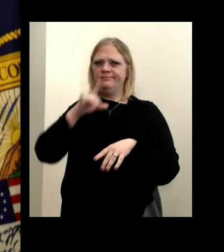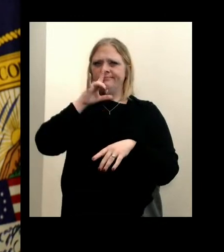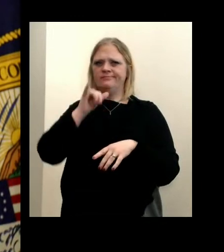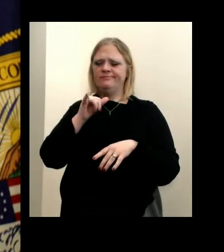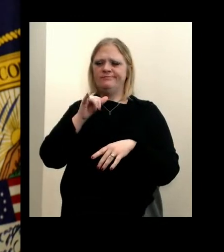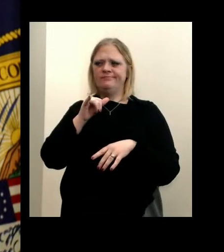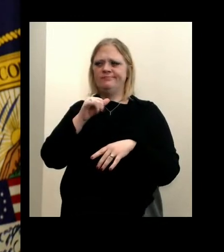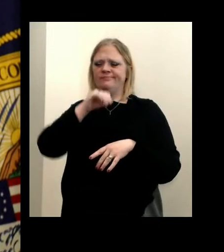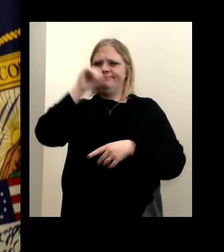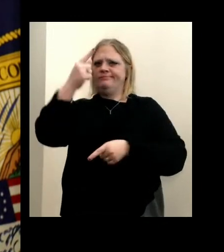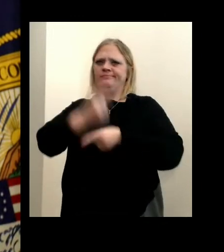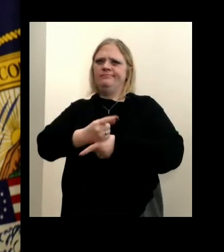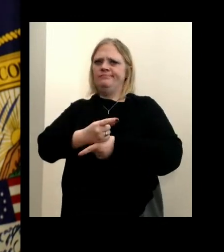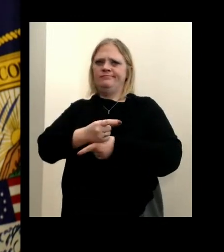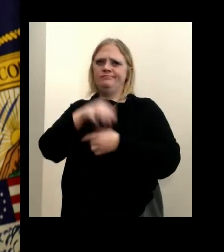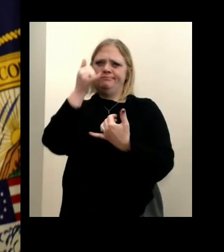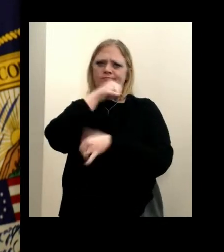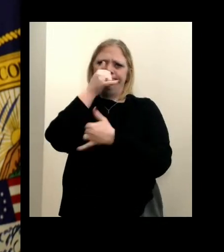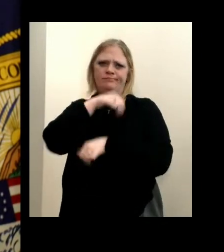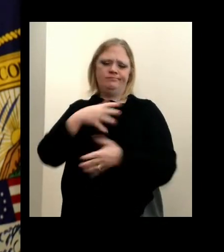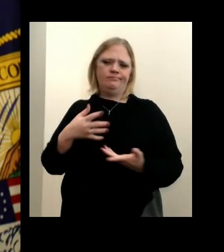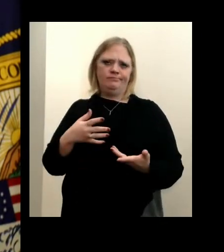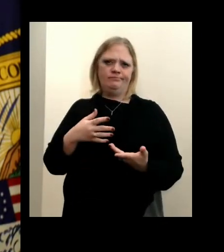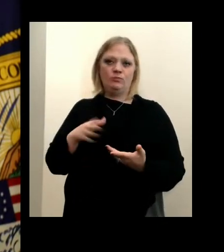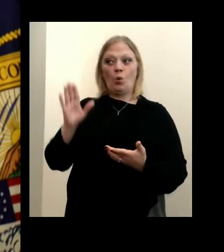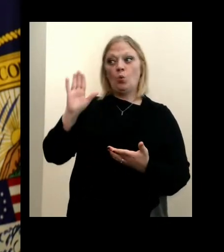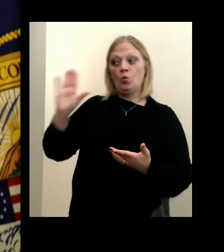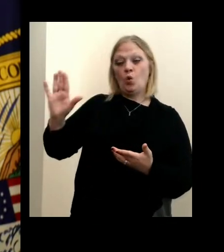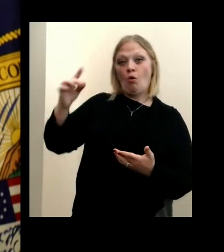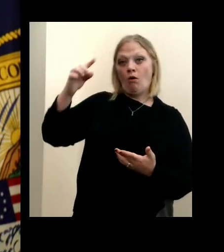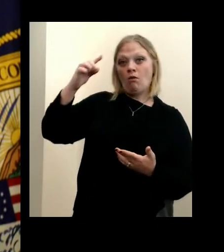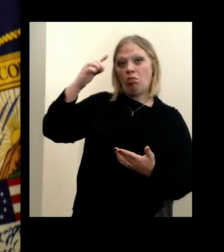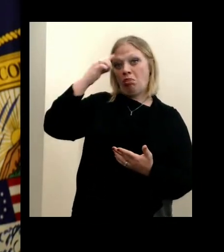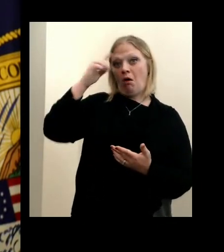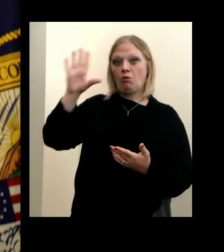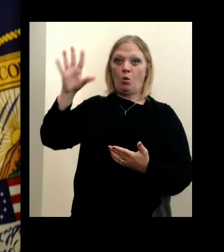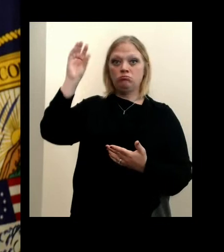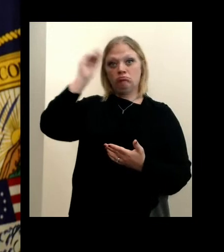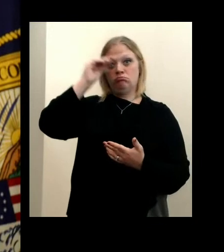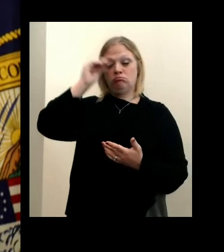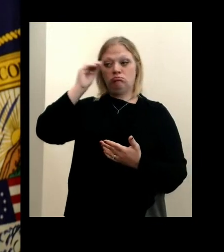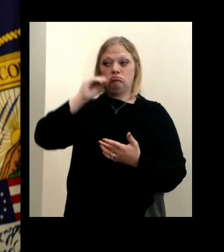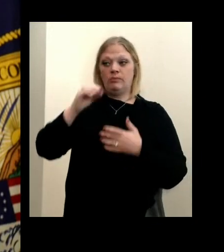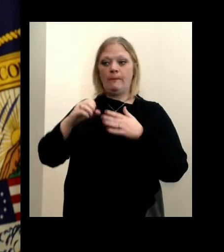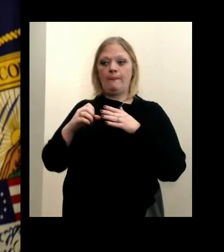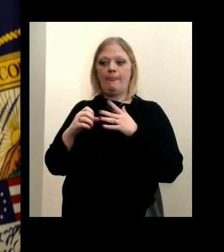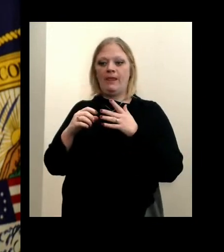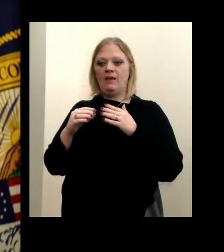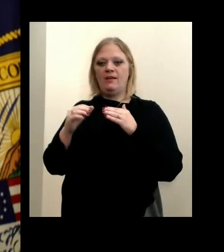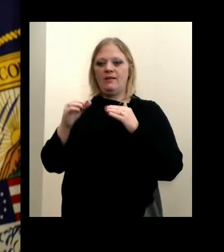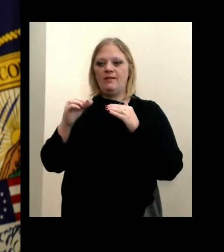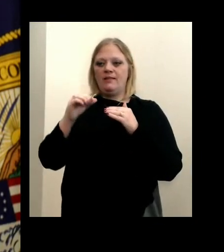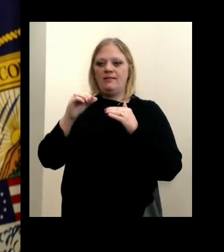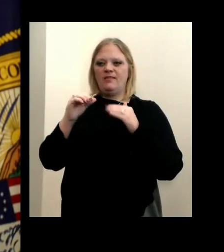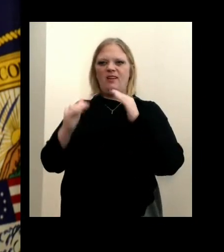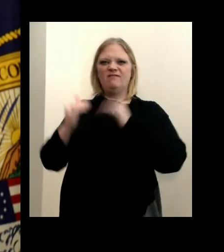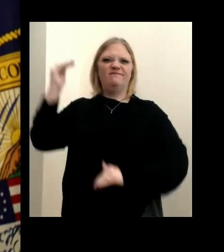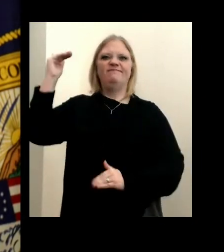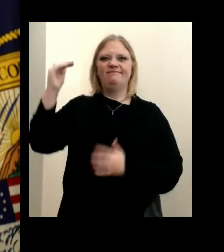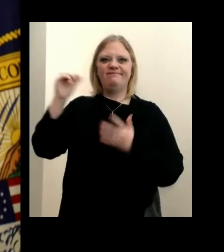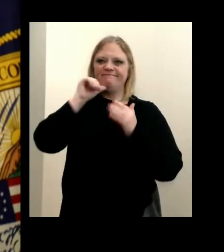I'm wondering, especially in light of your own expressed thoughts about the fundamental unfairness of the orange zone lasting as long as it